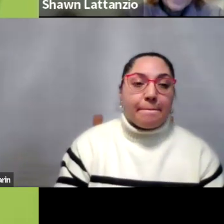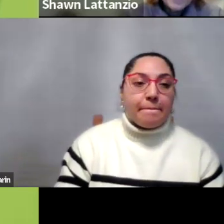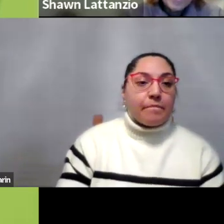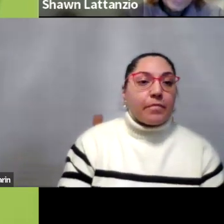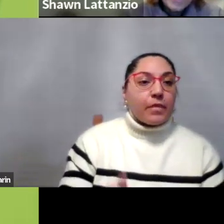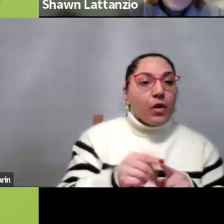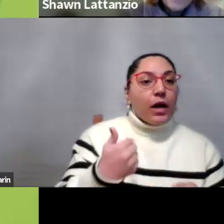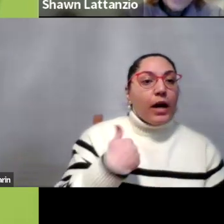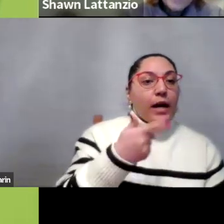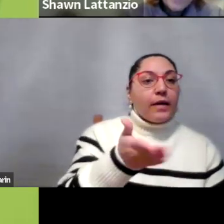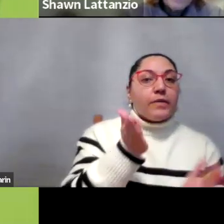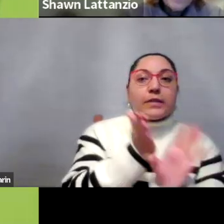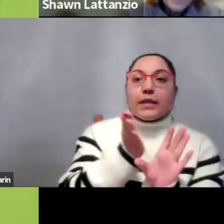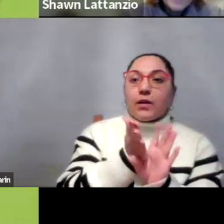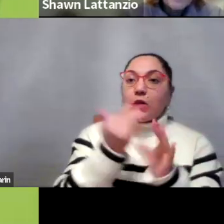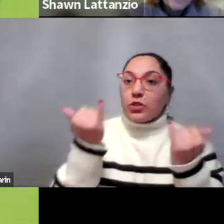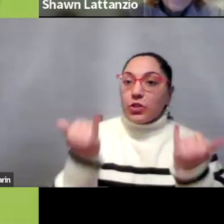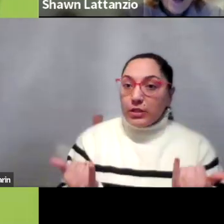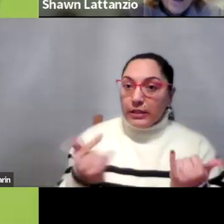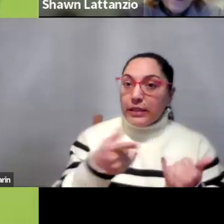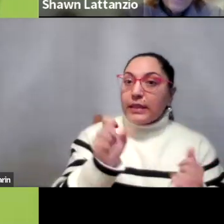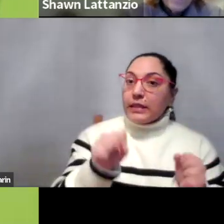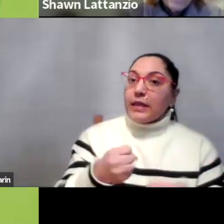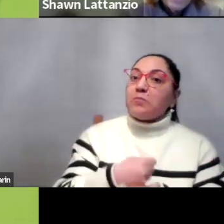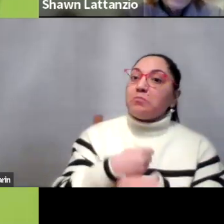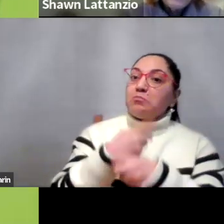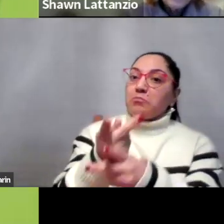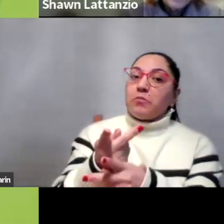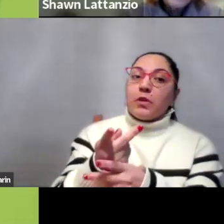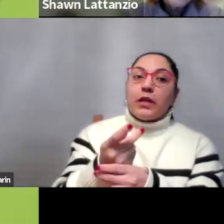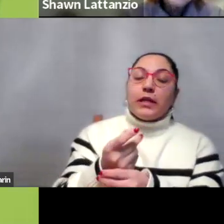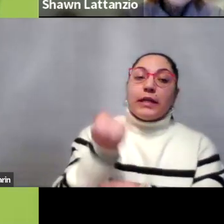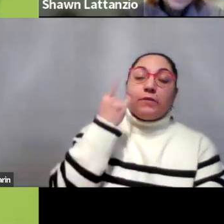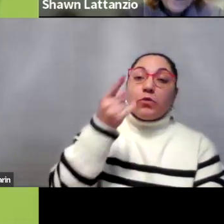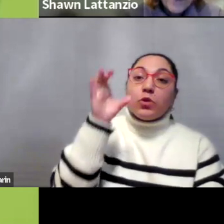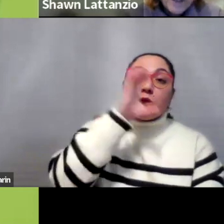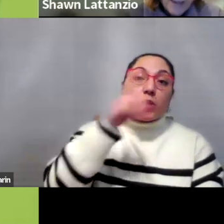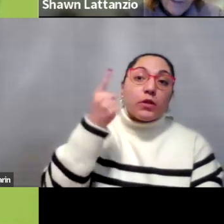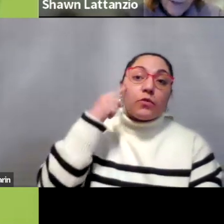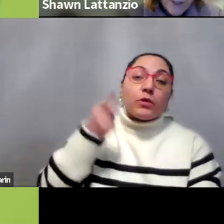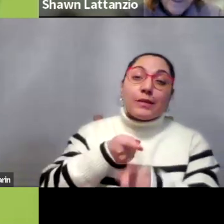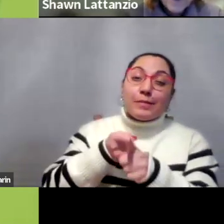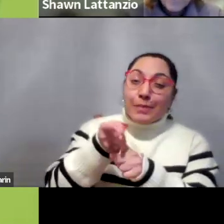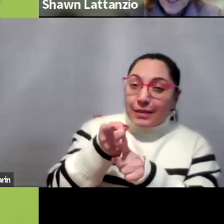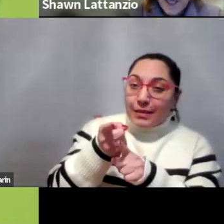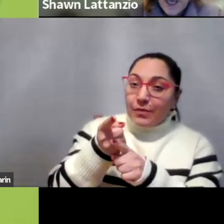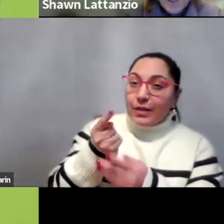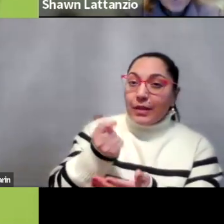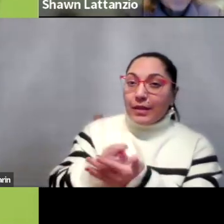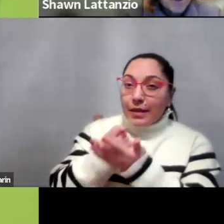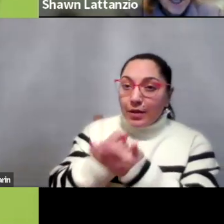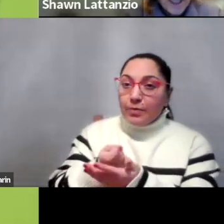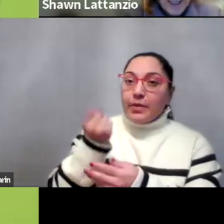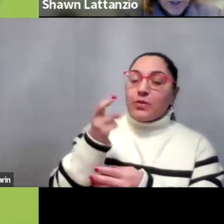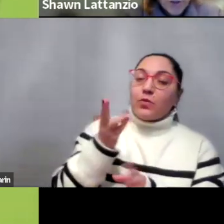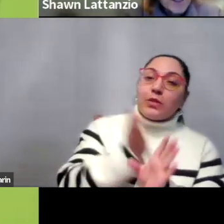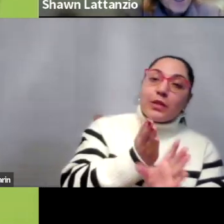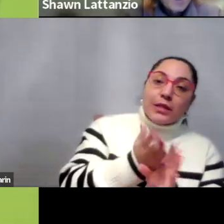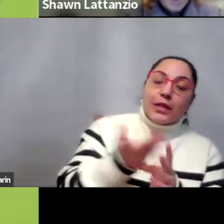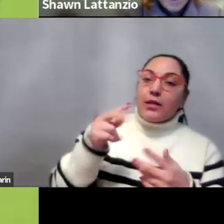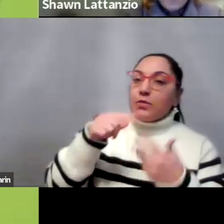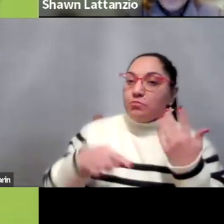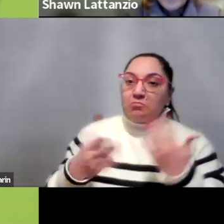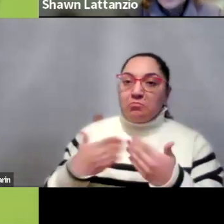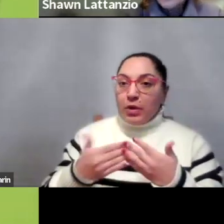always Psychology Today, because sometimes they can provide, if you're looking for a specific type of therapist or psychologist or